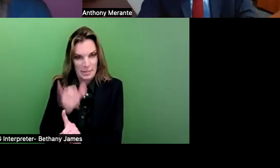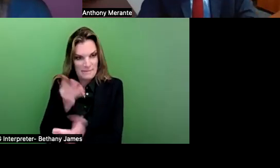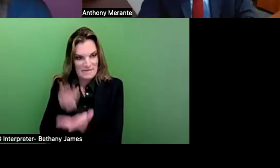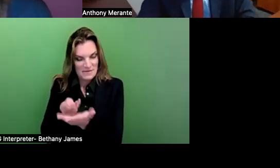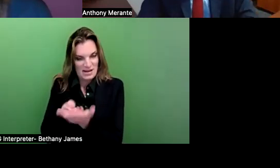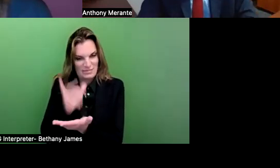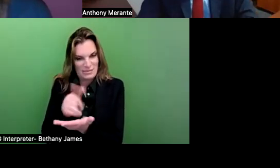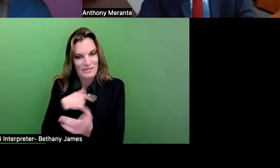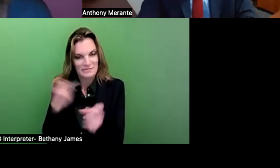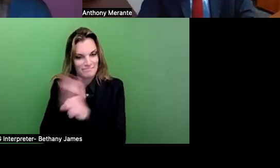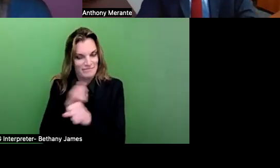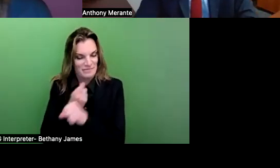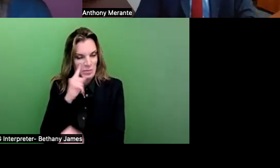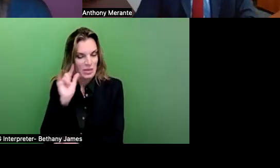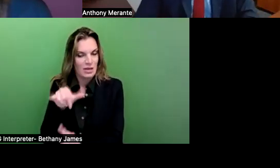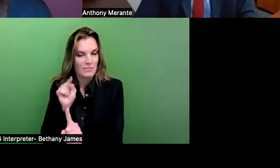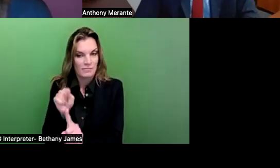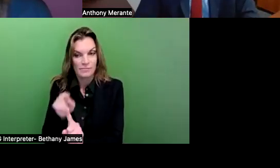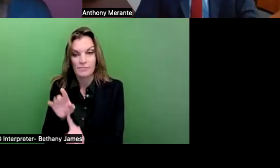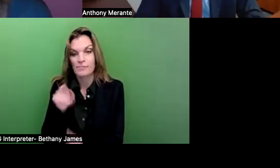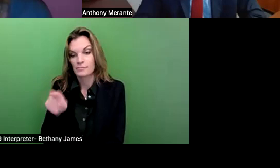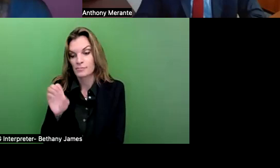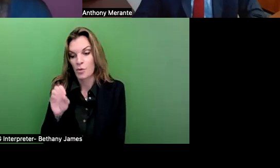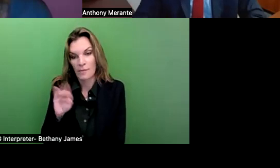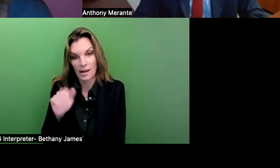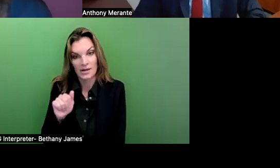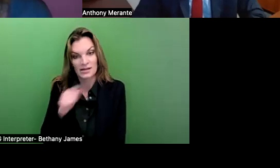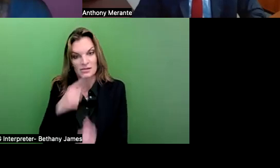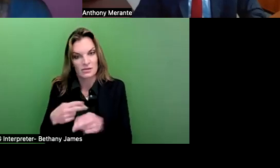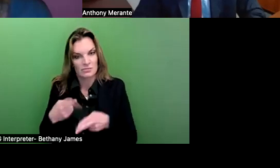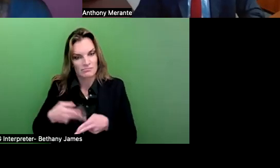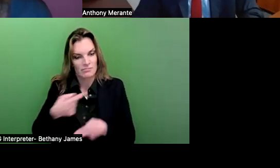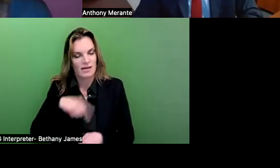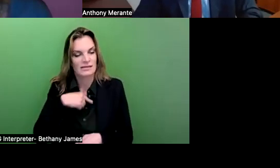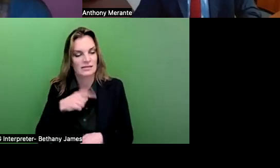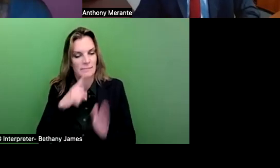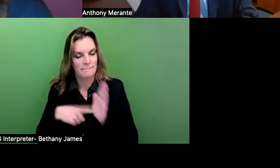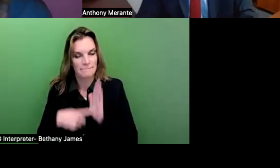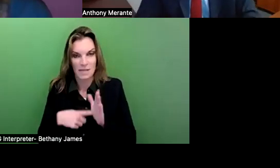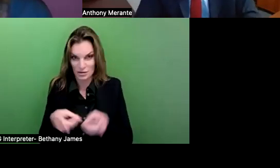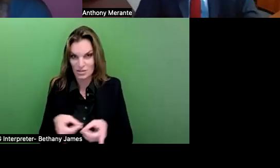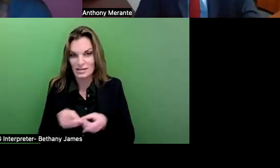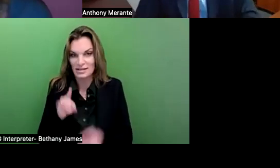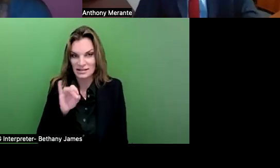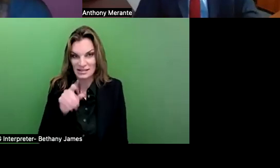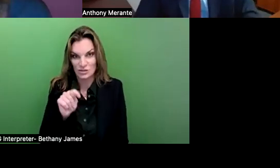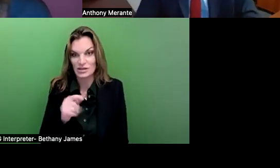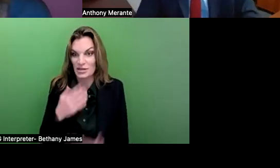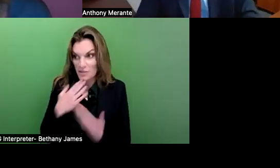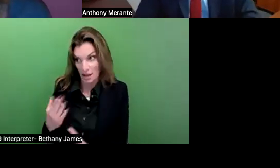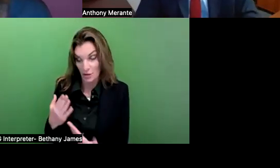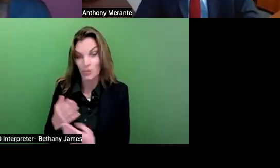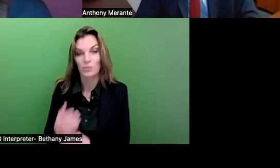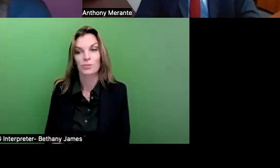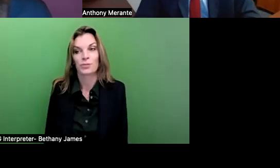for every day. Barack Obama says we're a model district. And I say thank you for that, but that doesn't